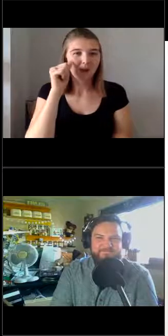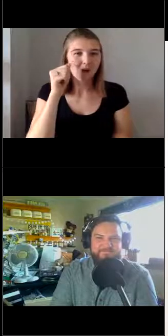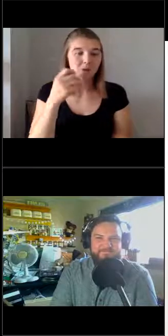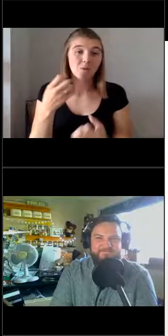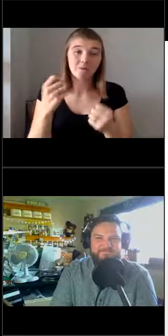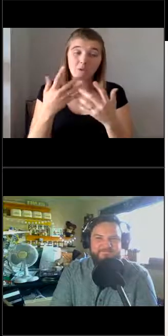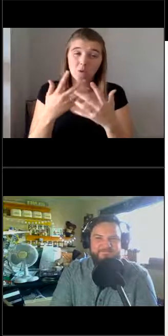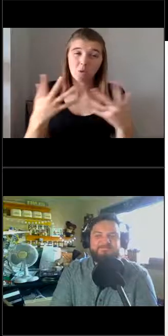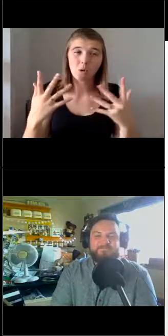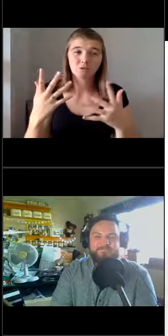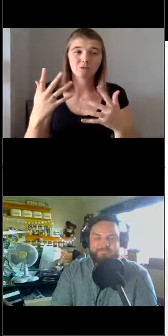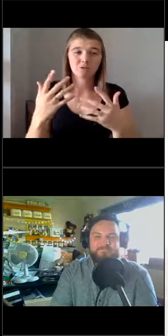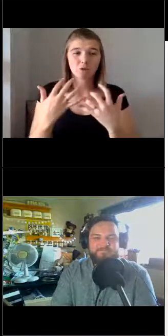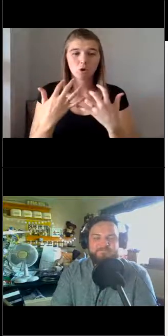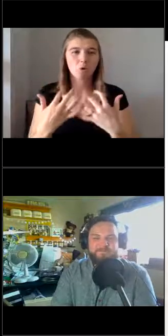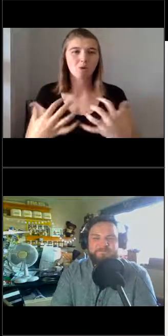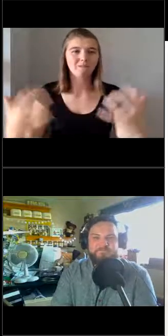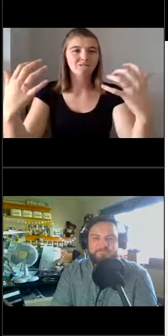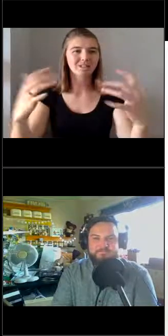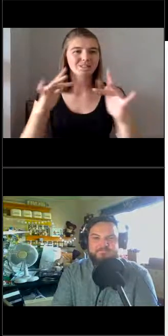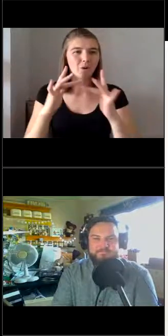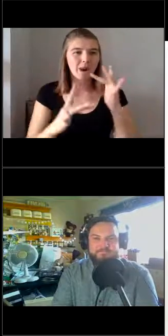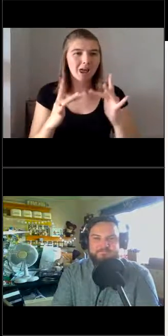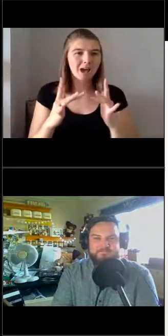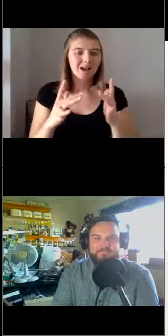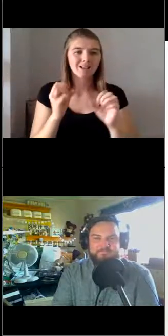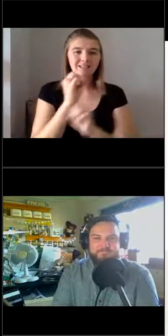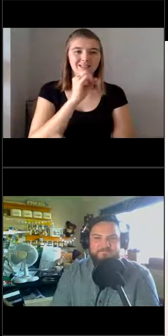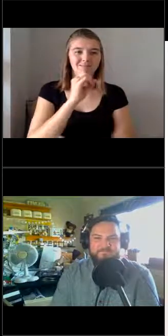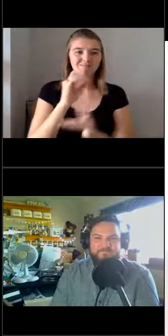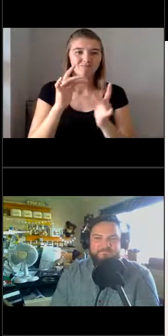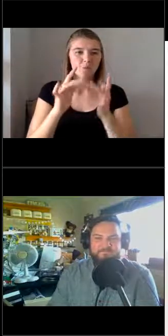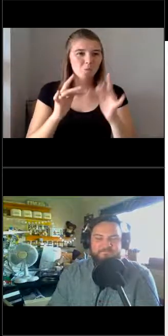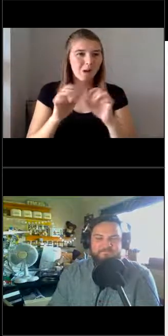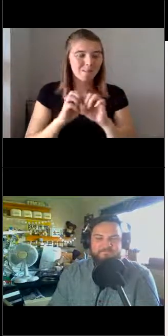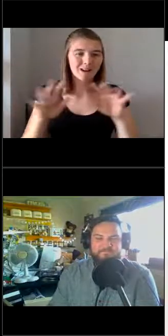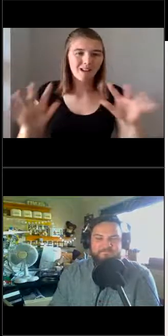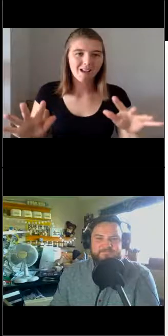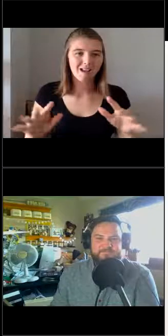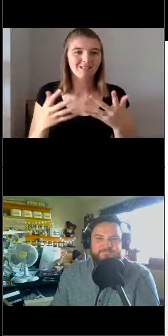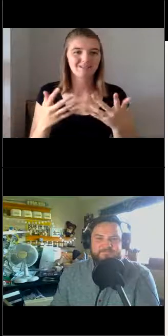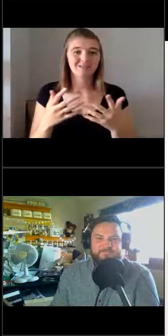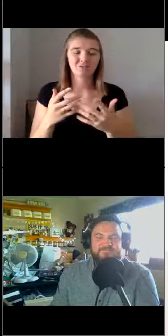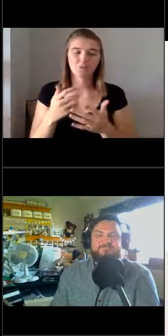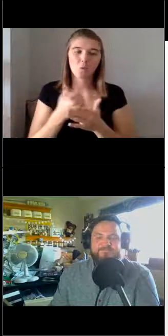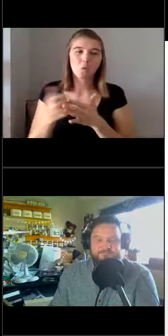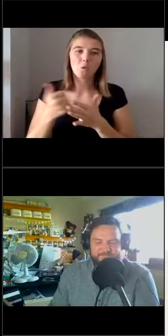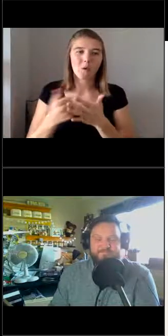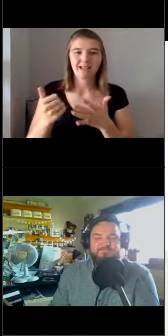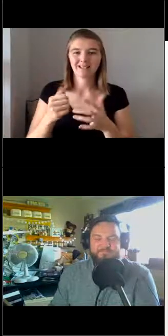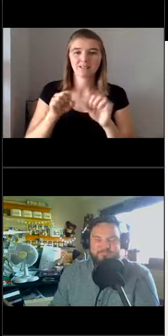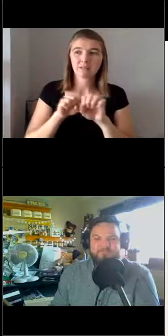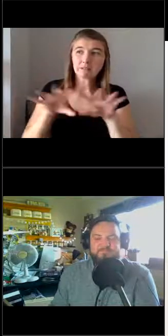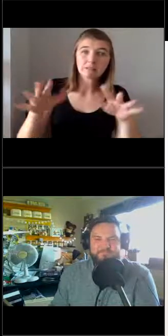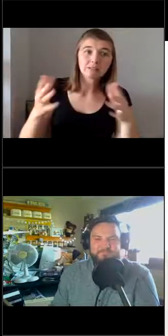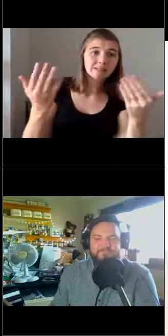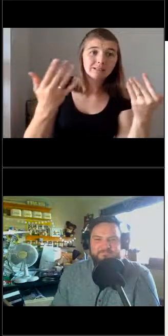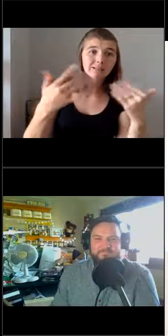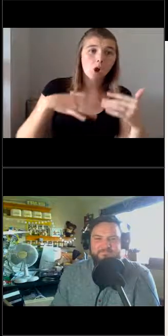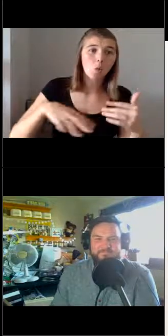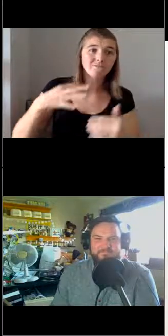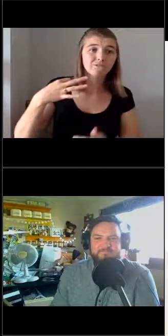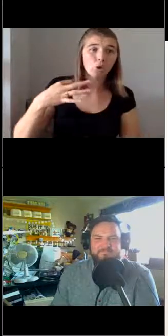conferences going on at the moment. So they are always on the lookout for people to volunteer to, you know, sort of like chair a